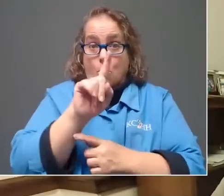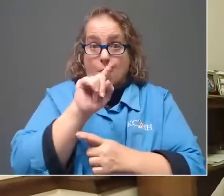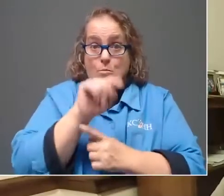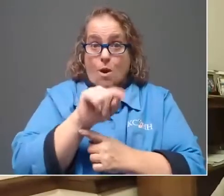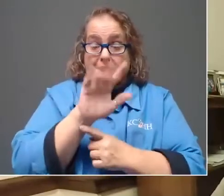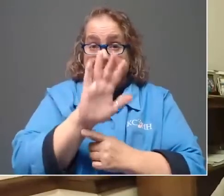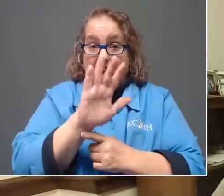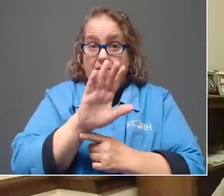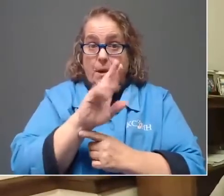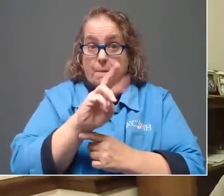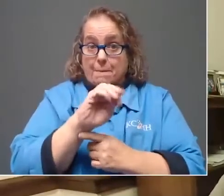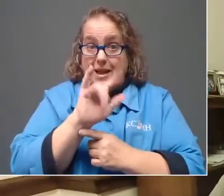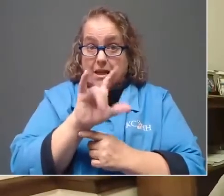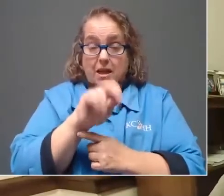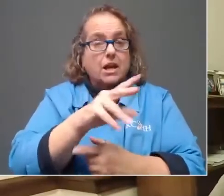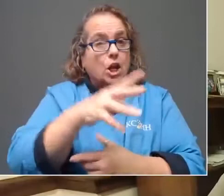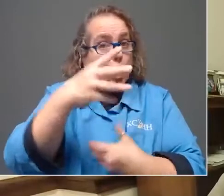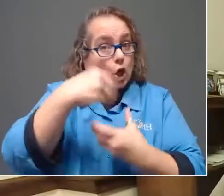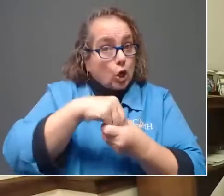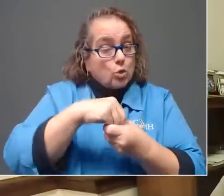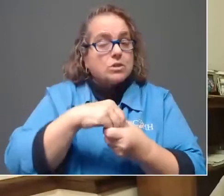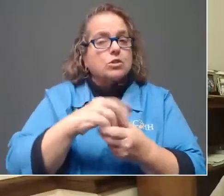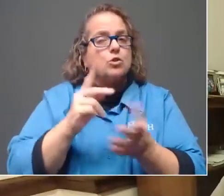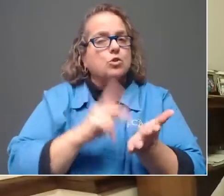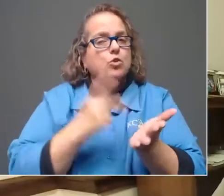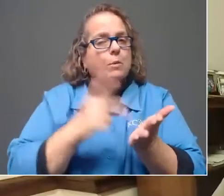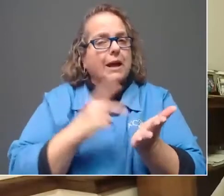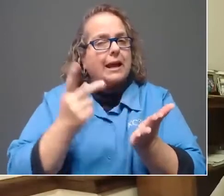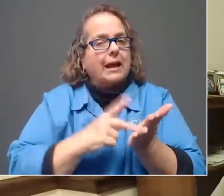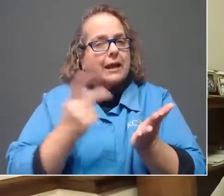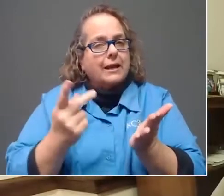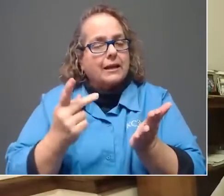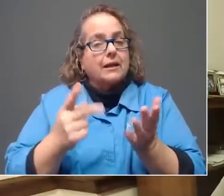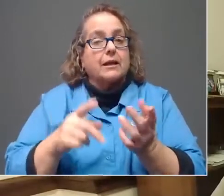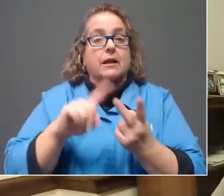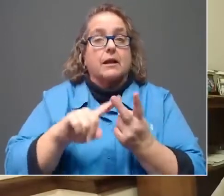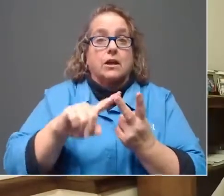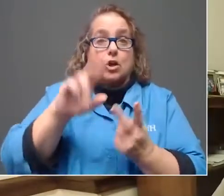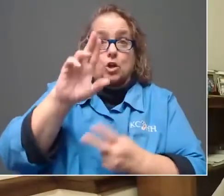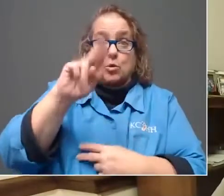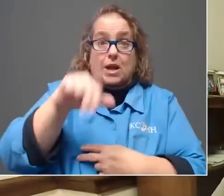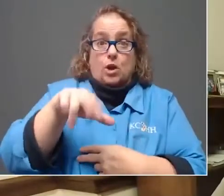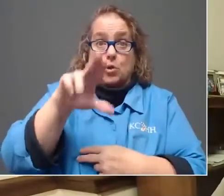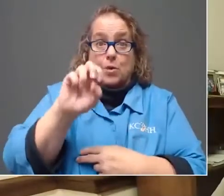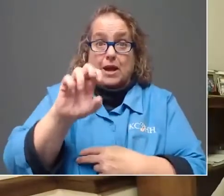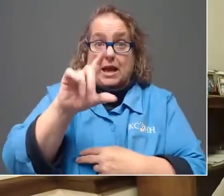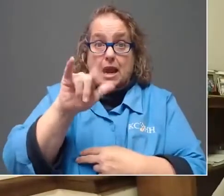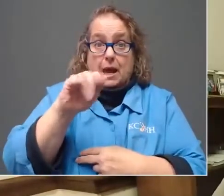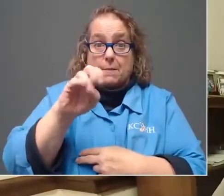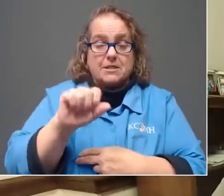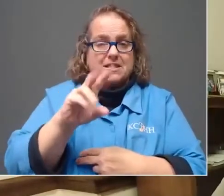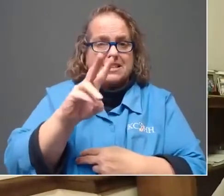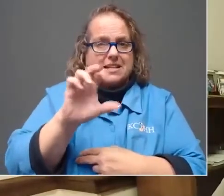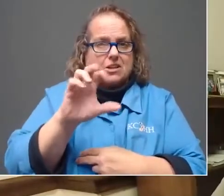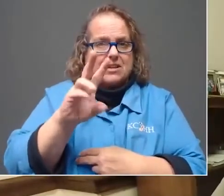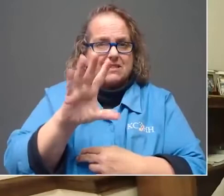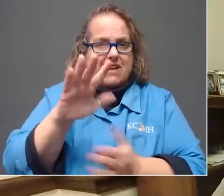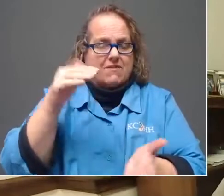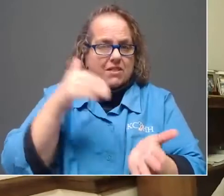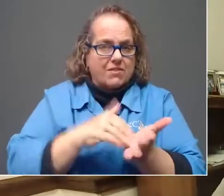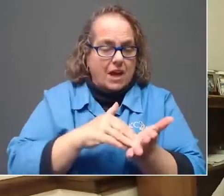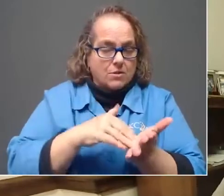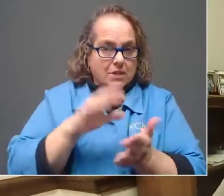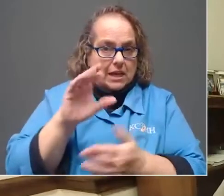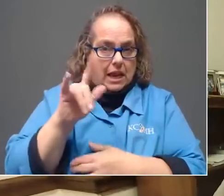includes duplicate claims. Again, unique claims are only about 665,000 claims